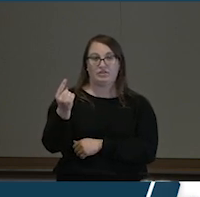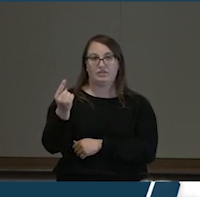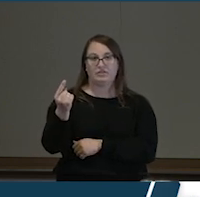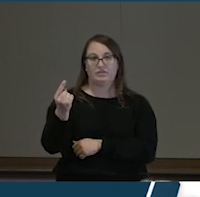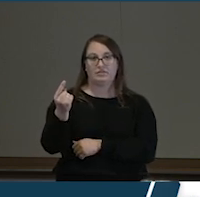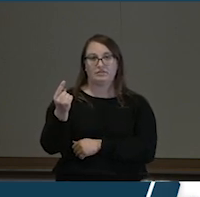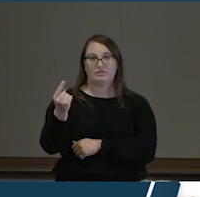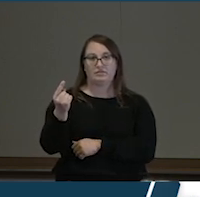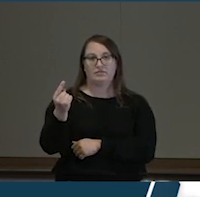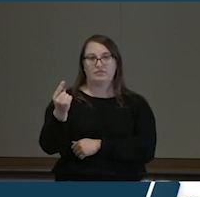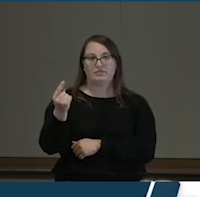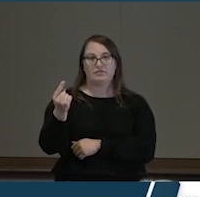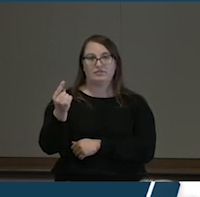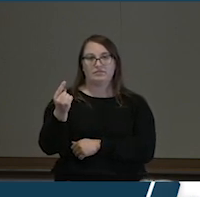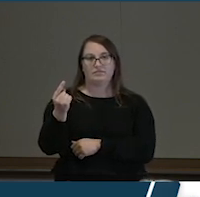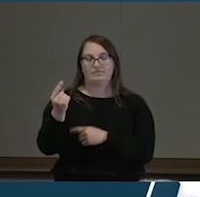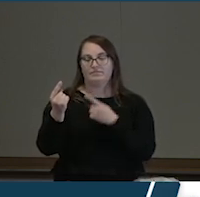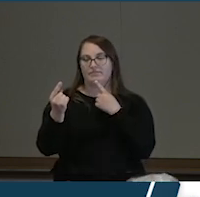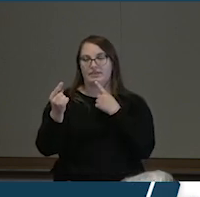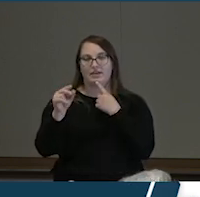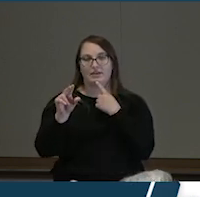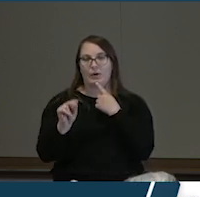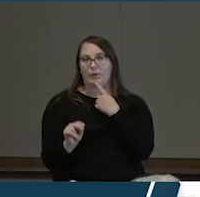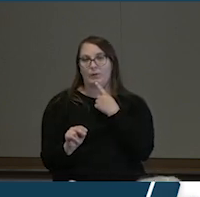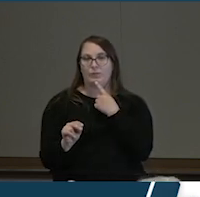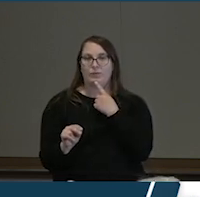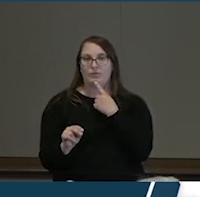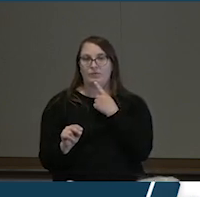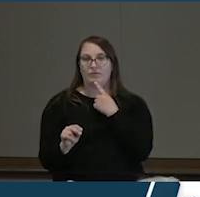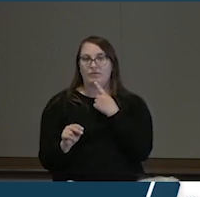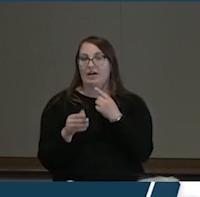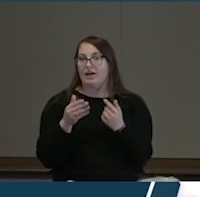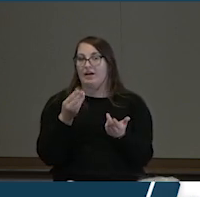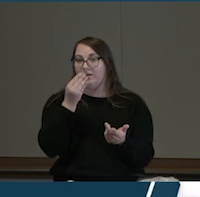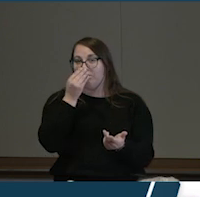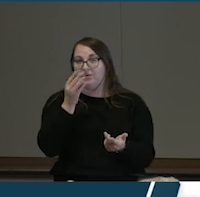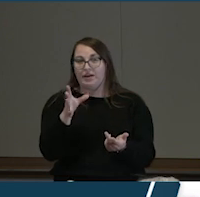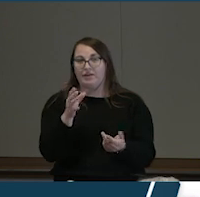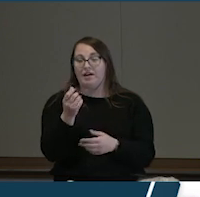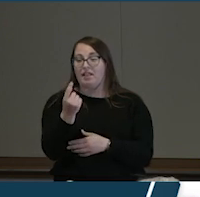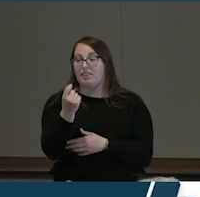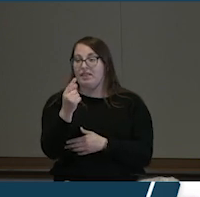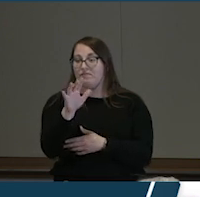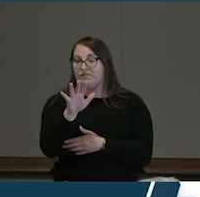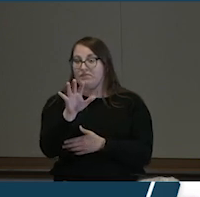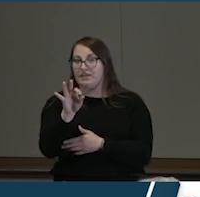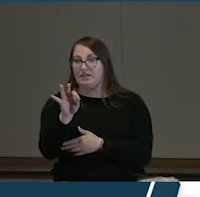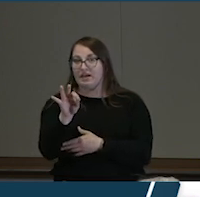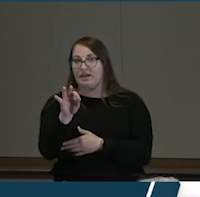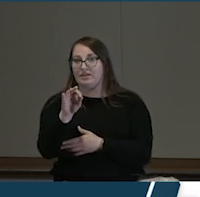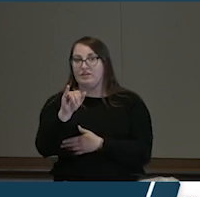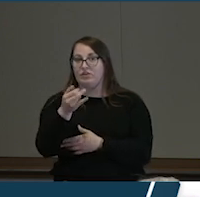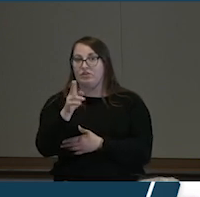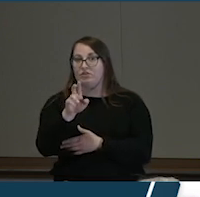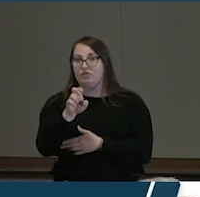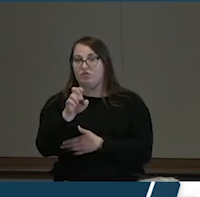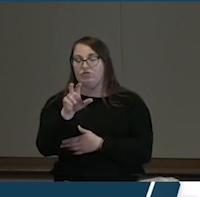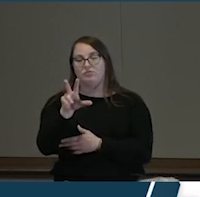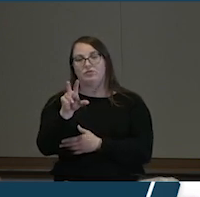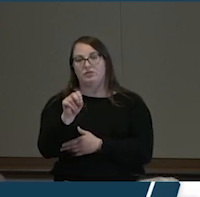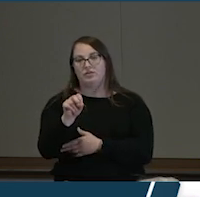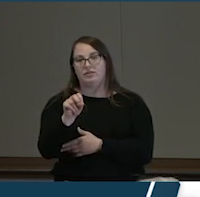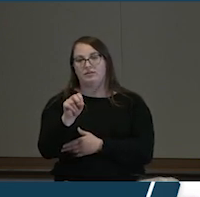No. And I don't care if it's 11:59 p.m. on the 30th, but you have to get it in by that